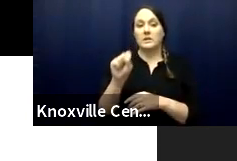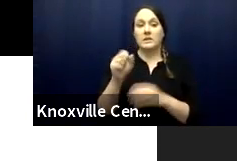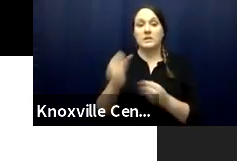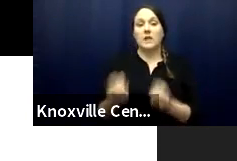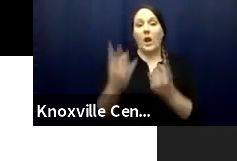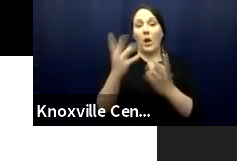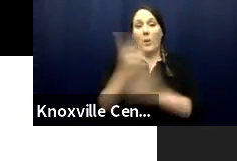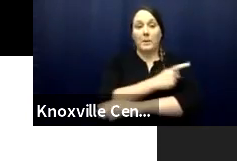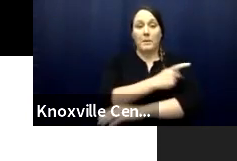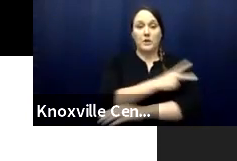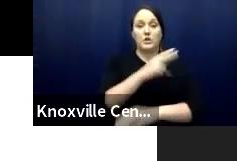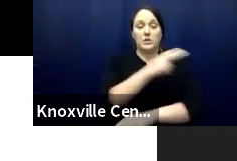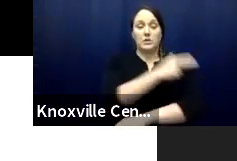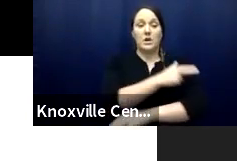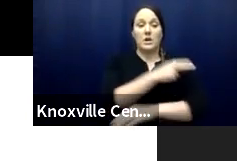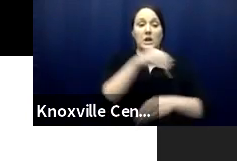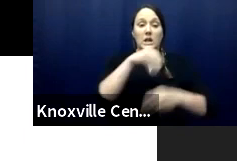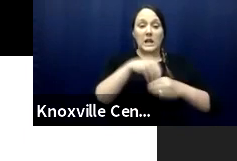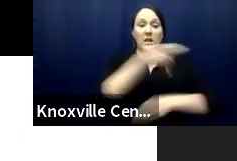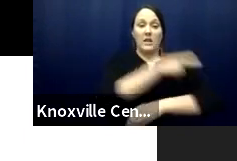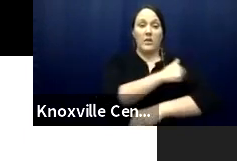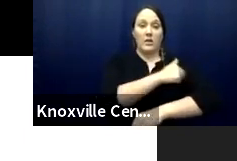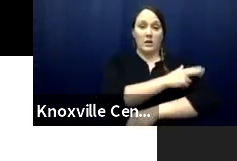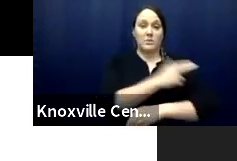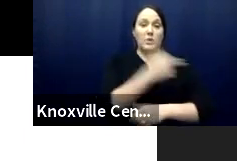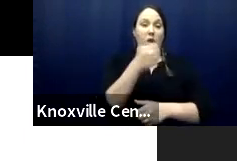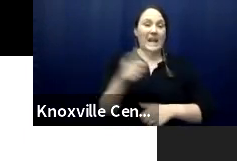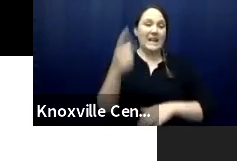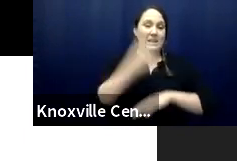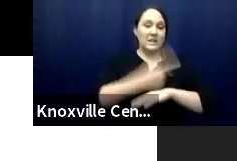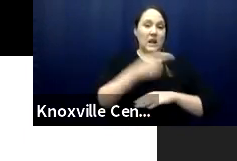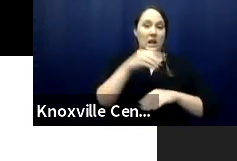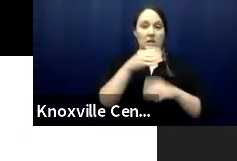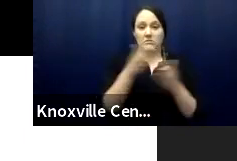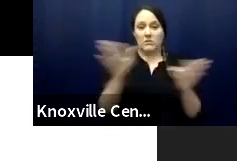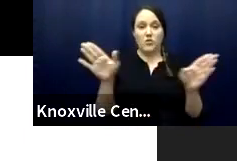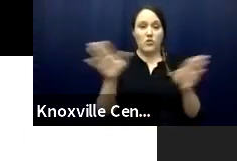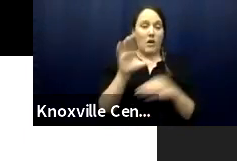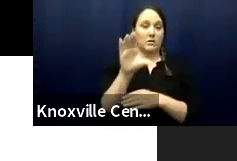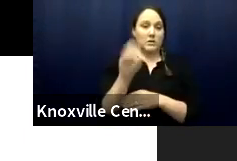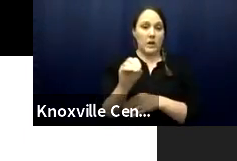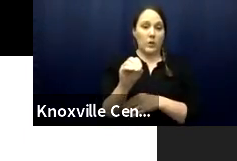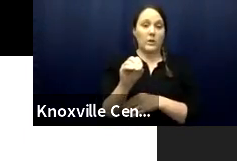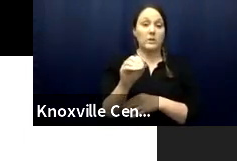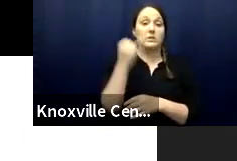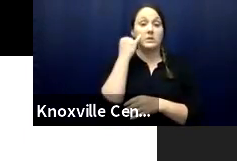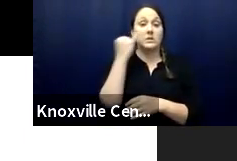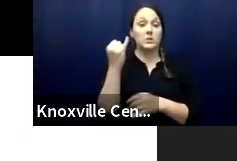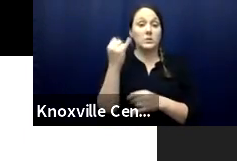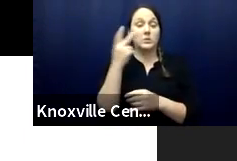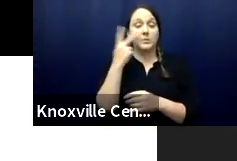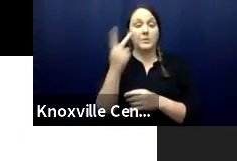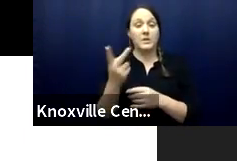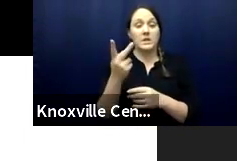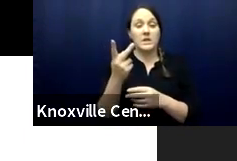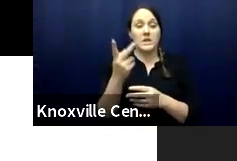hospitalized on a given day across those counties. And what you see there at the end, I've mentioned just about at